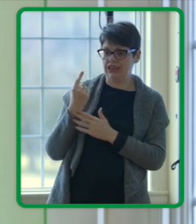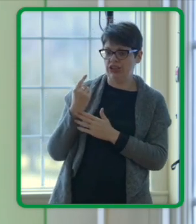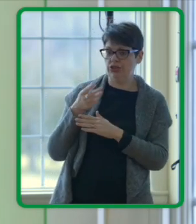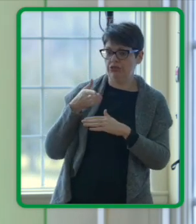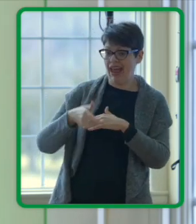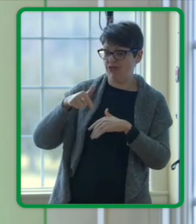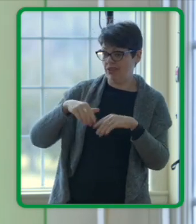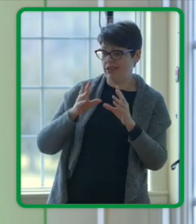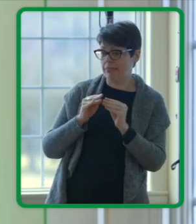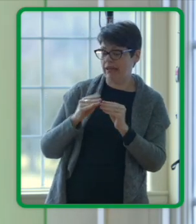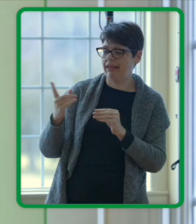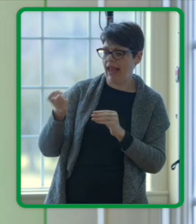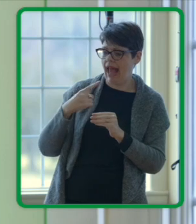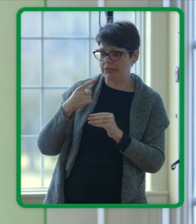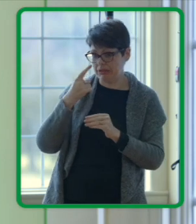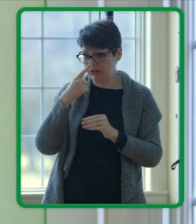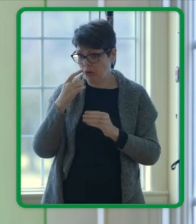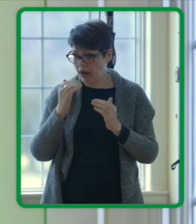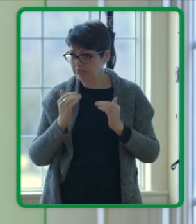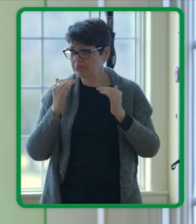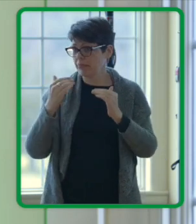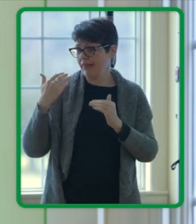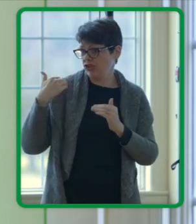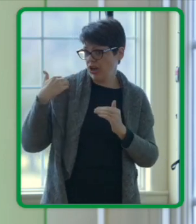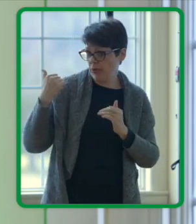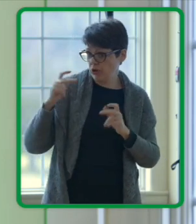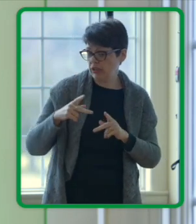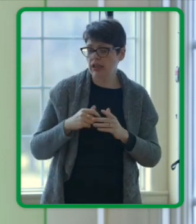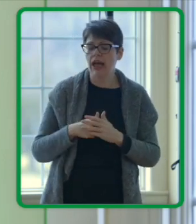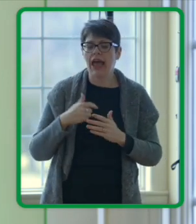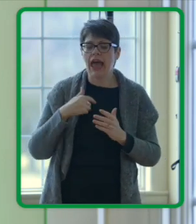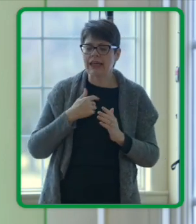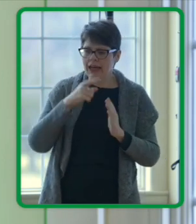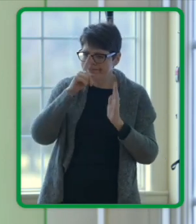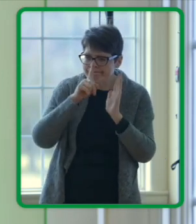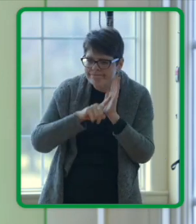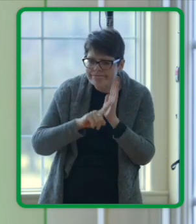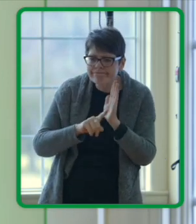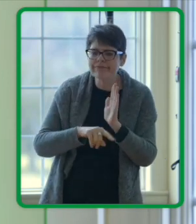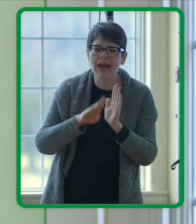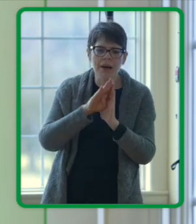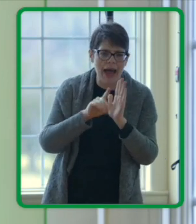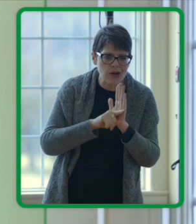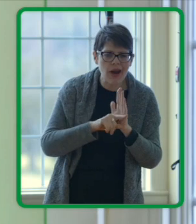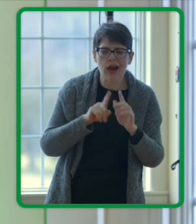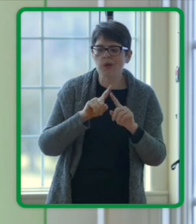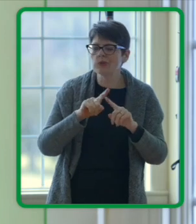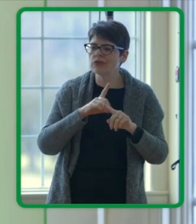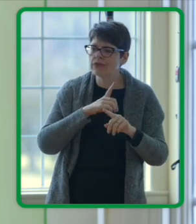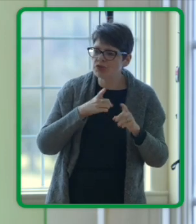meeting and just spent time really studying the backgrounds of our directors and our